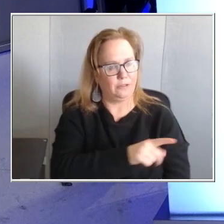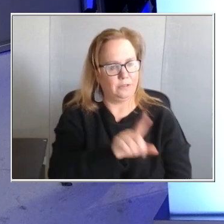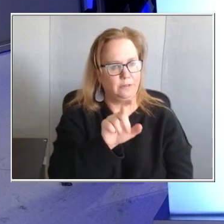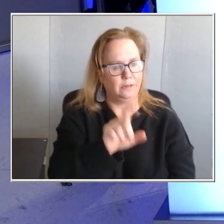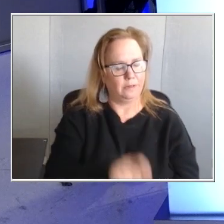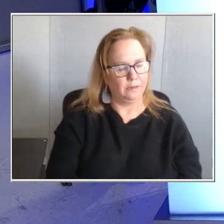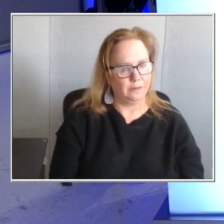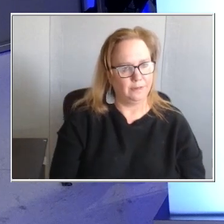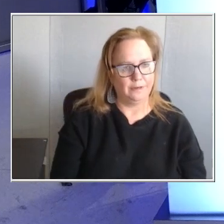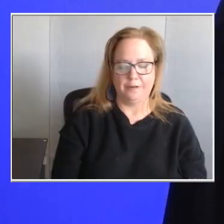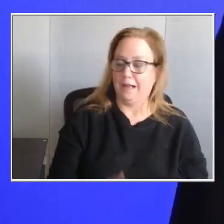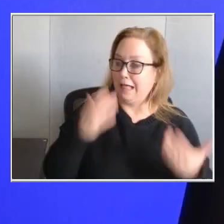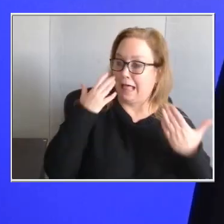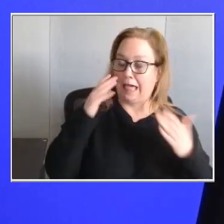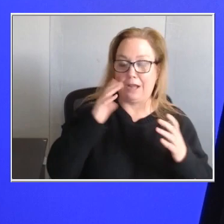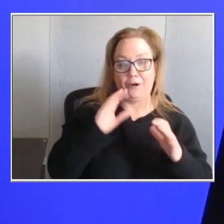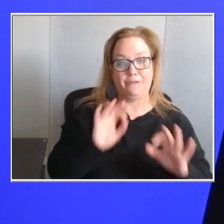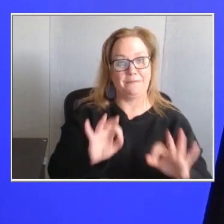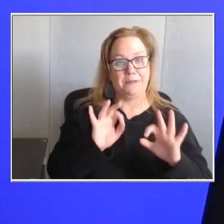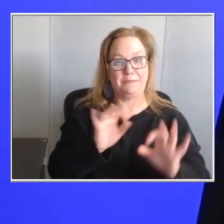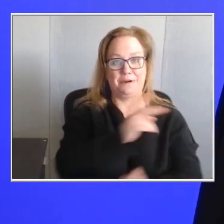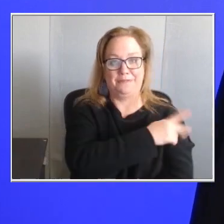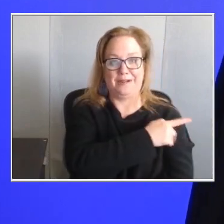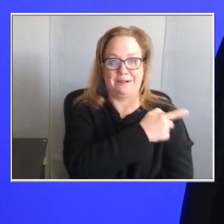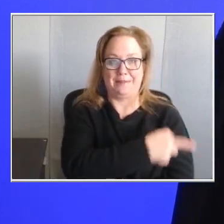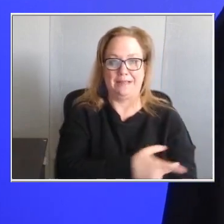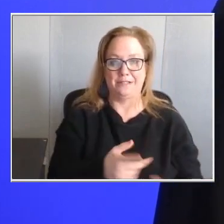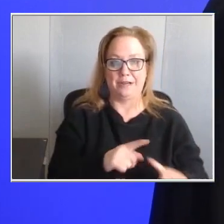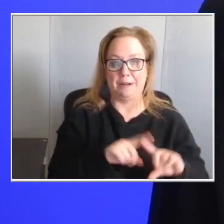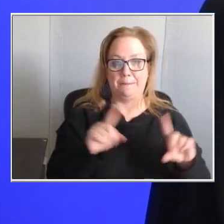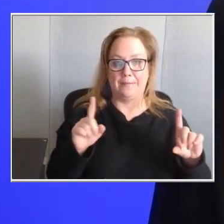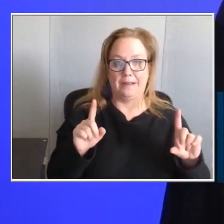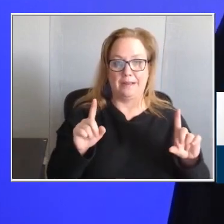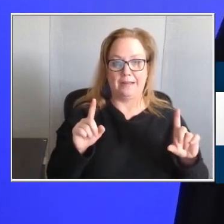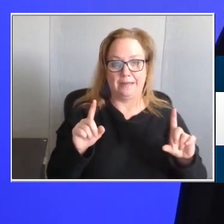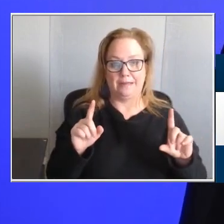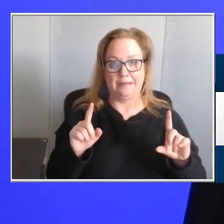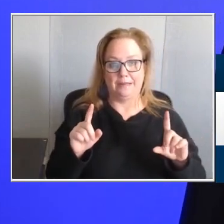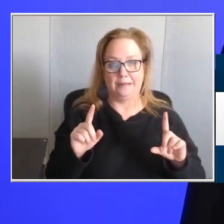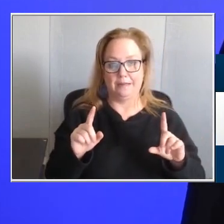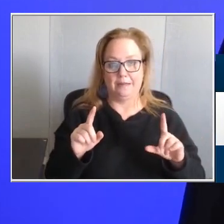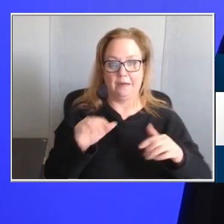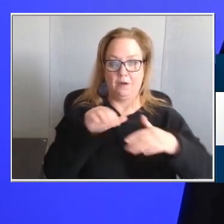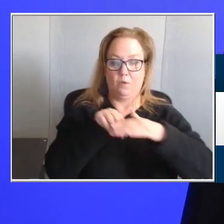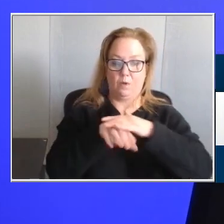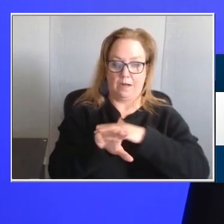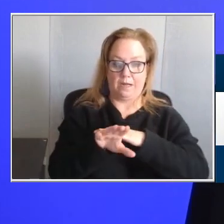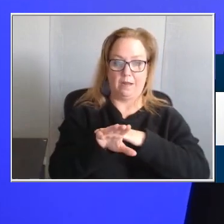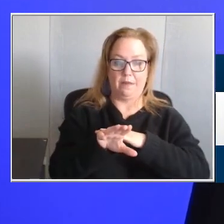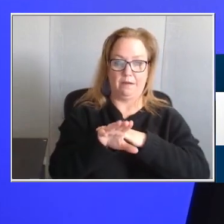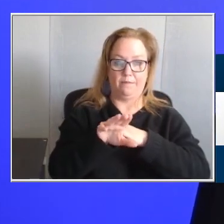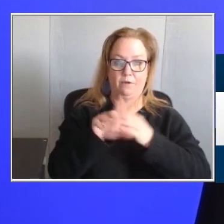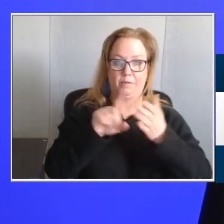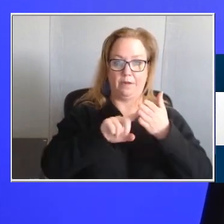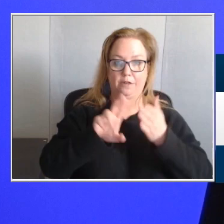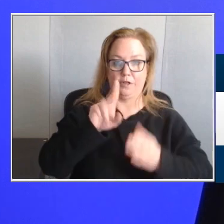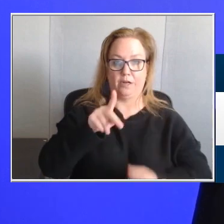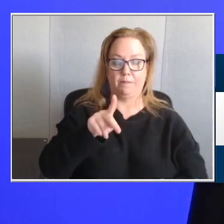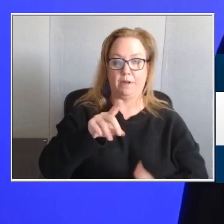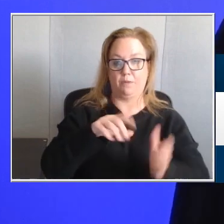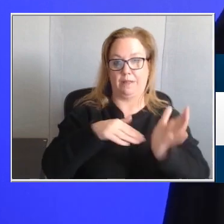I don't know if I'm the perfect patient, but when I come in for my checkups with Dr.